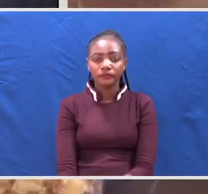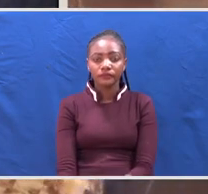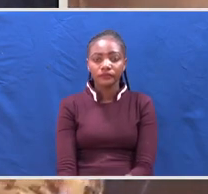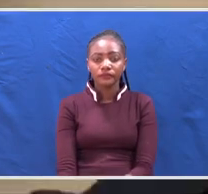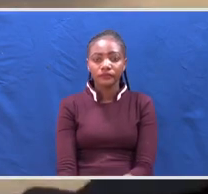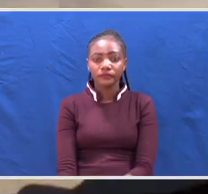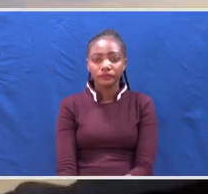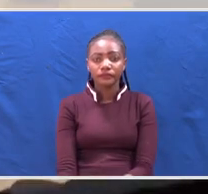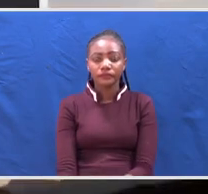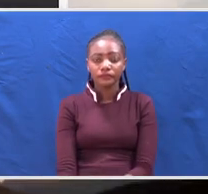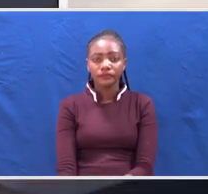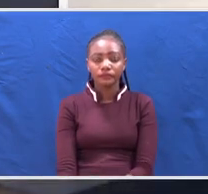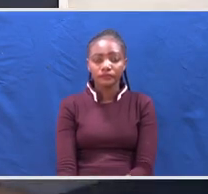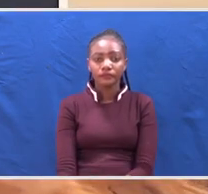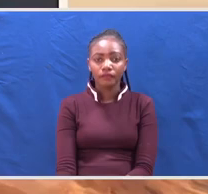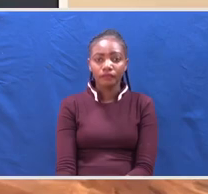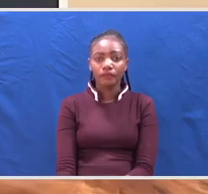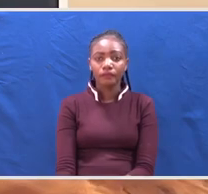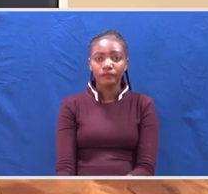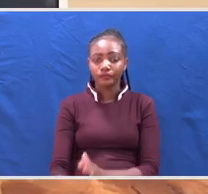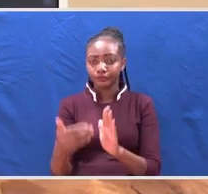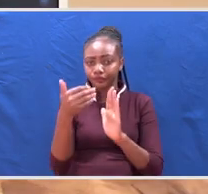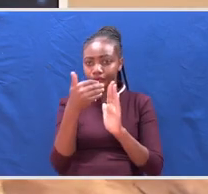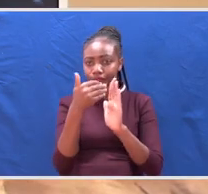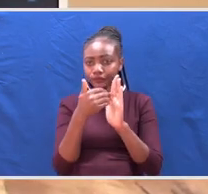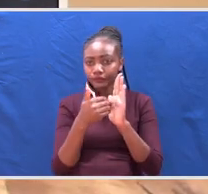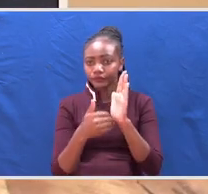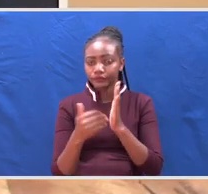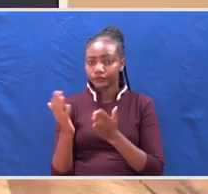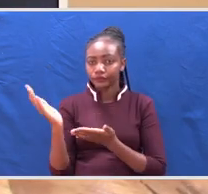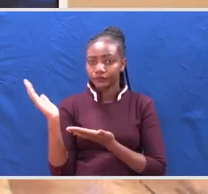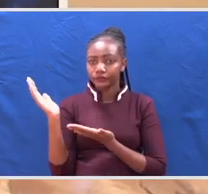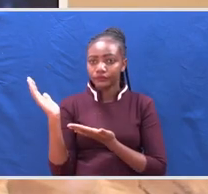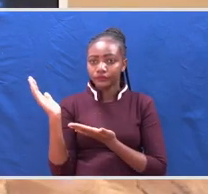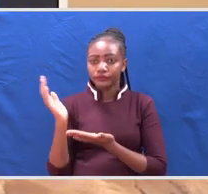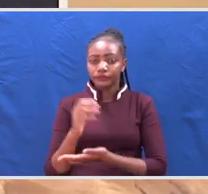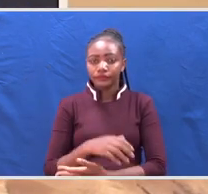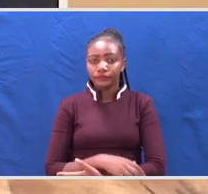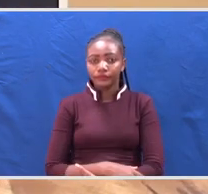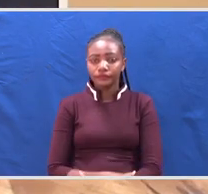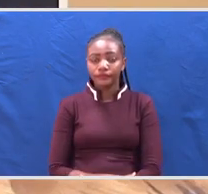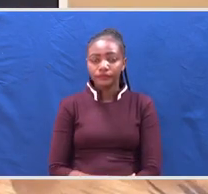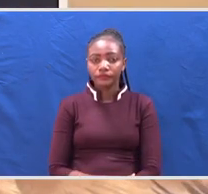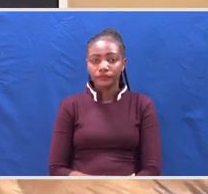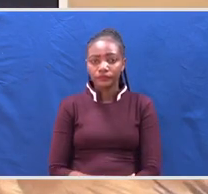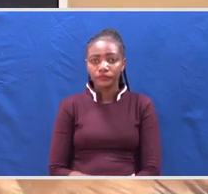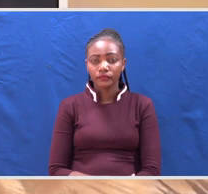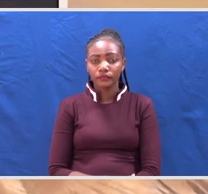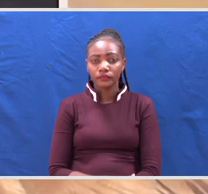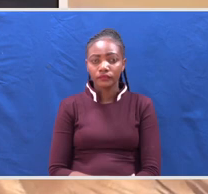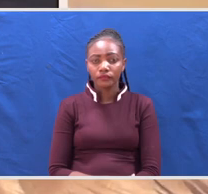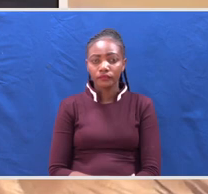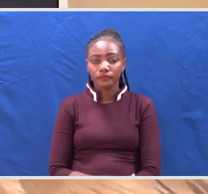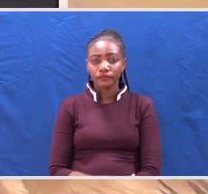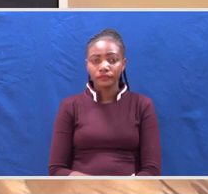food. When it is hot, the vultures pee on their feet to cool off. Their head and neck are